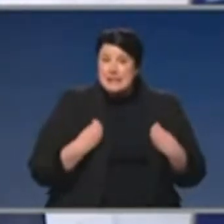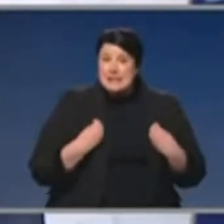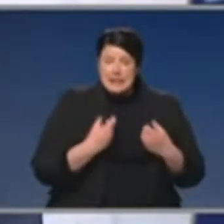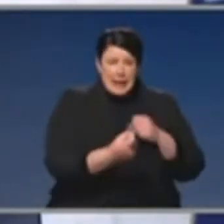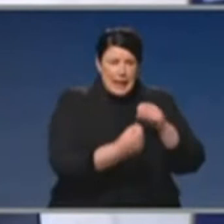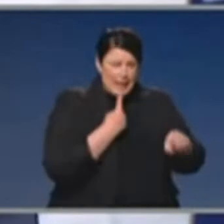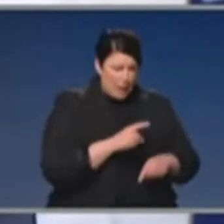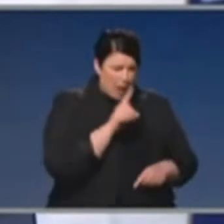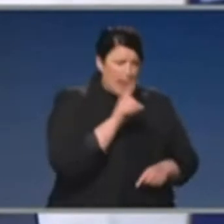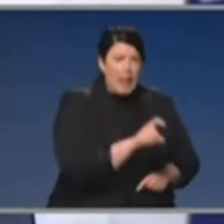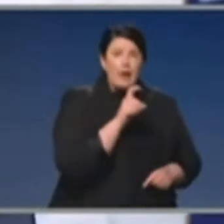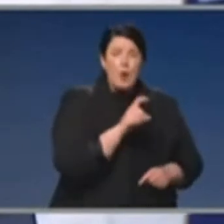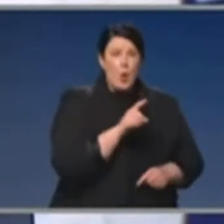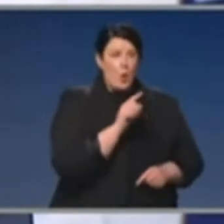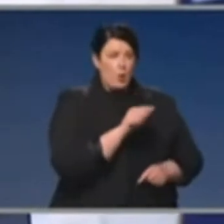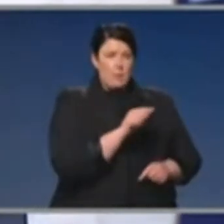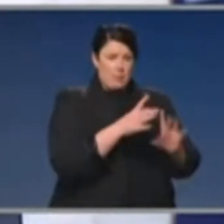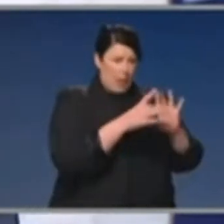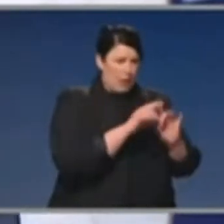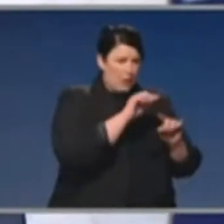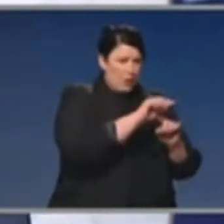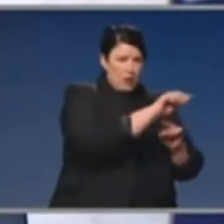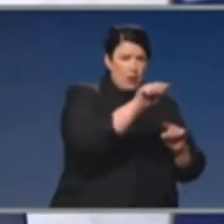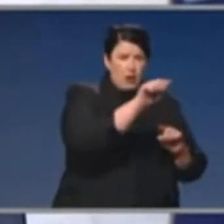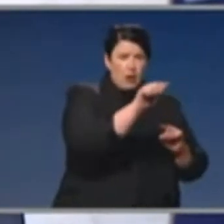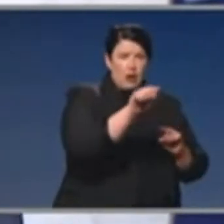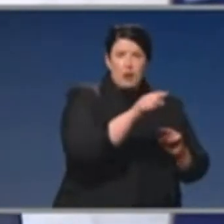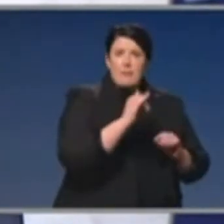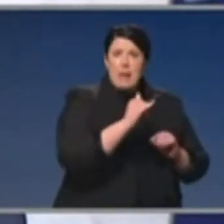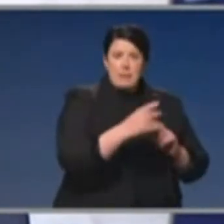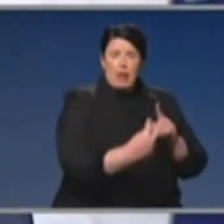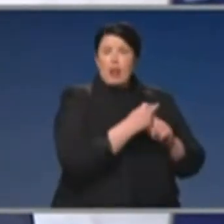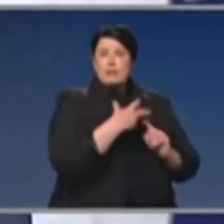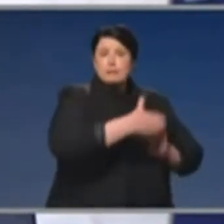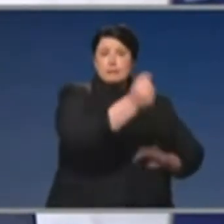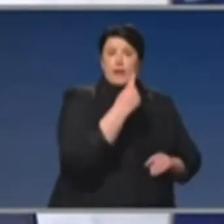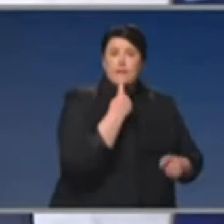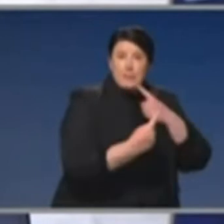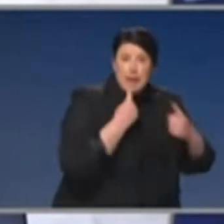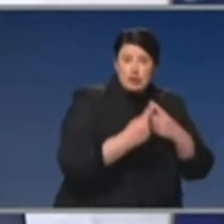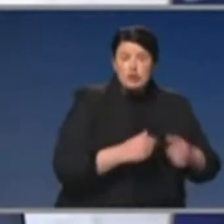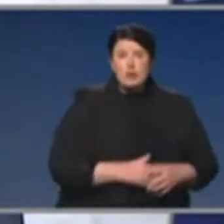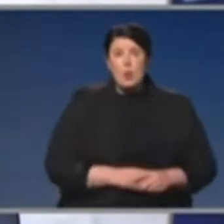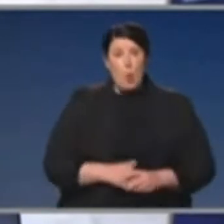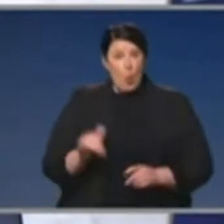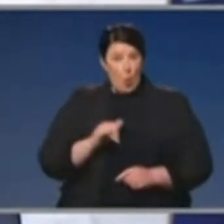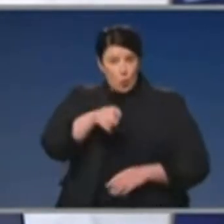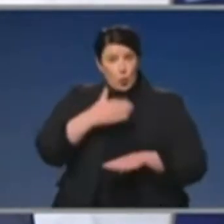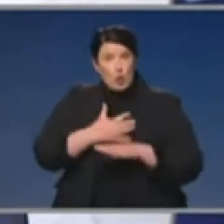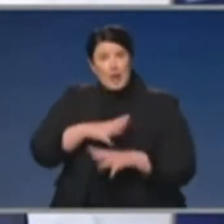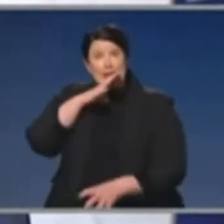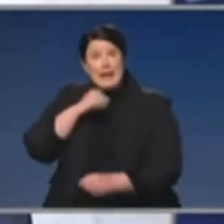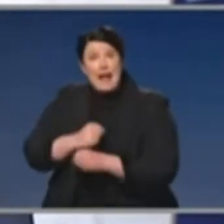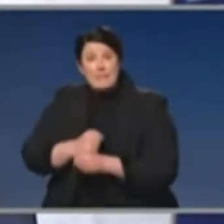email that you click on may have a link to some ransomware. Or if you're in government, if you're running an